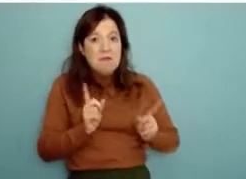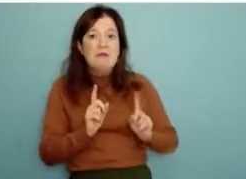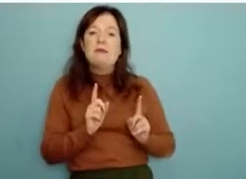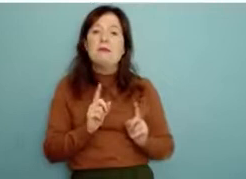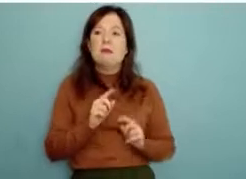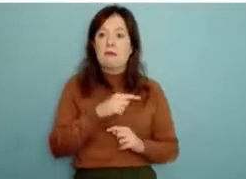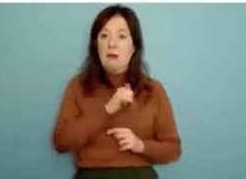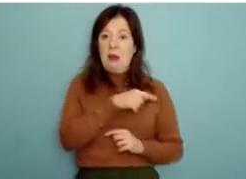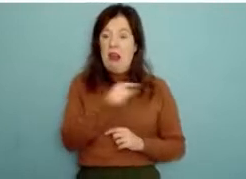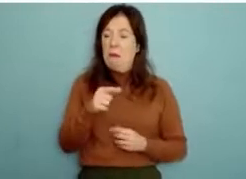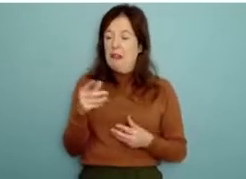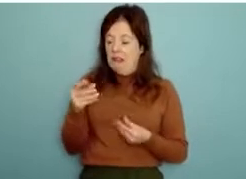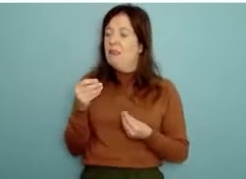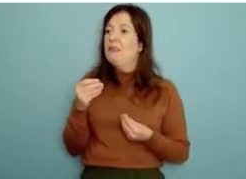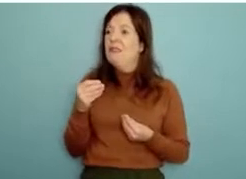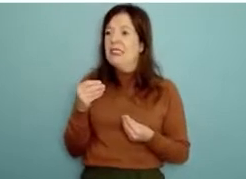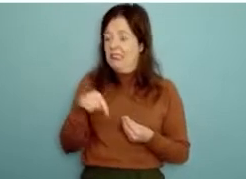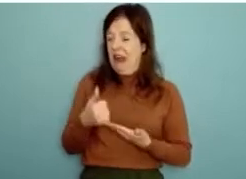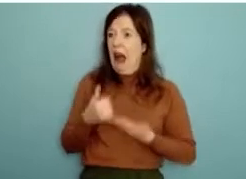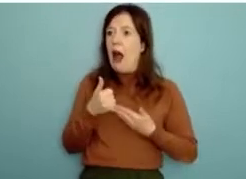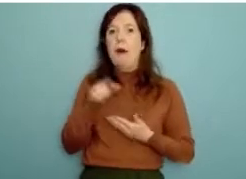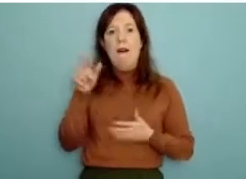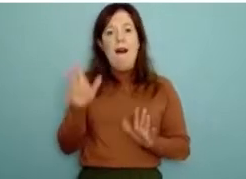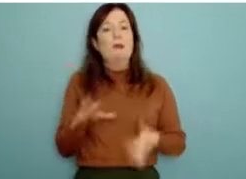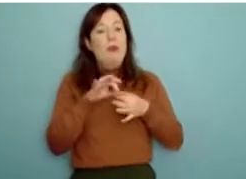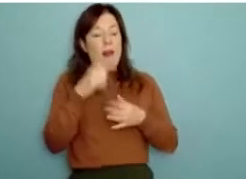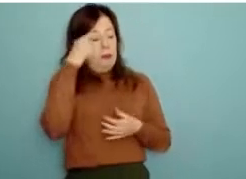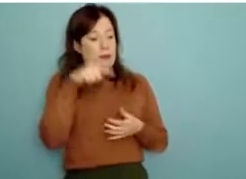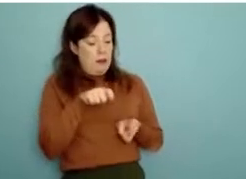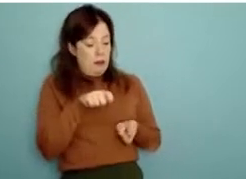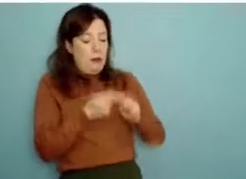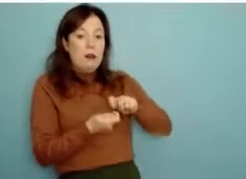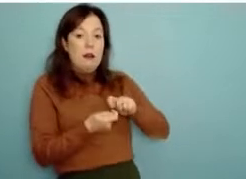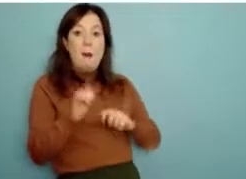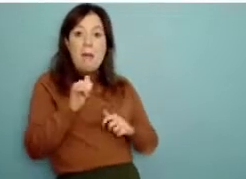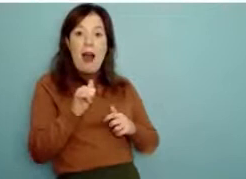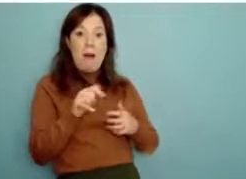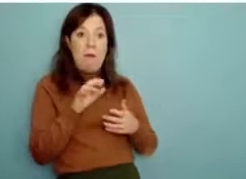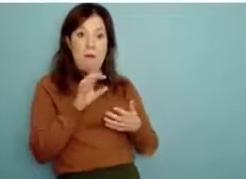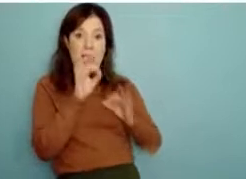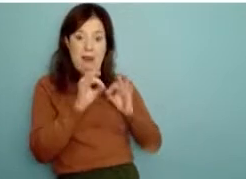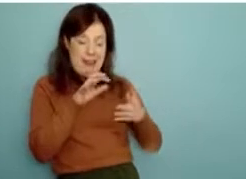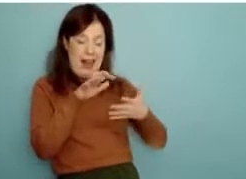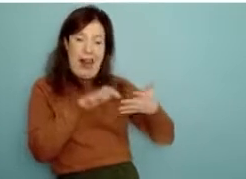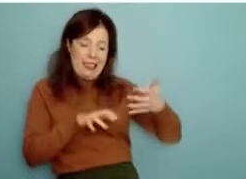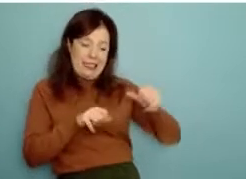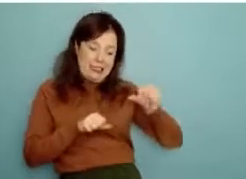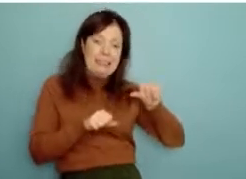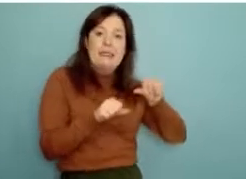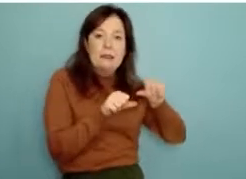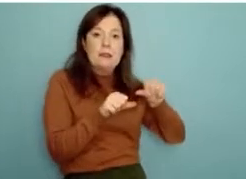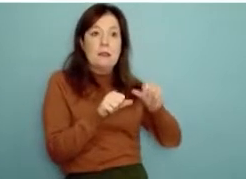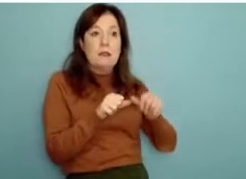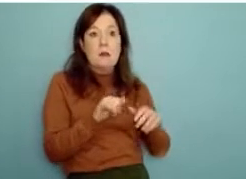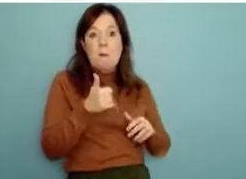making it kind of adapt to their needs. So can we reduce the length of the tool or the tools we're using? Could we reduce the frequency of